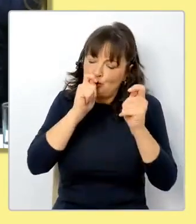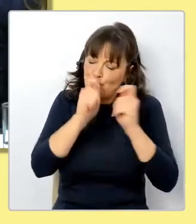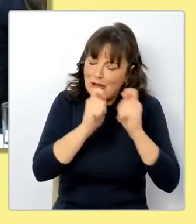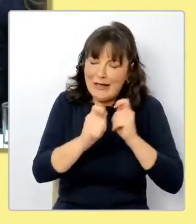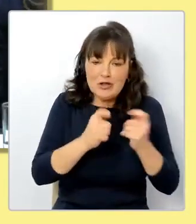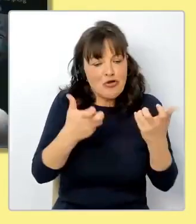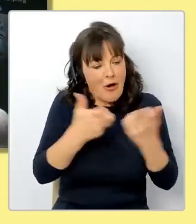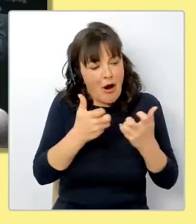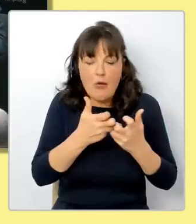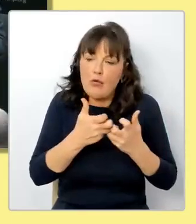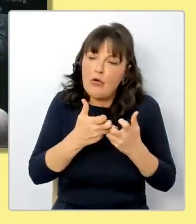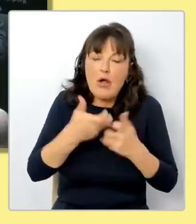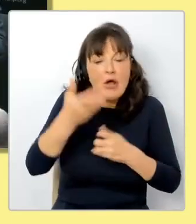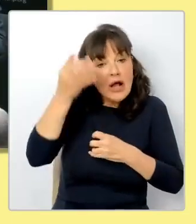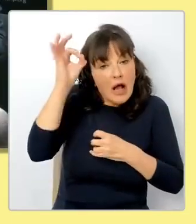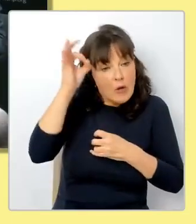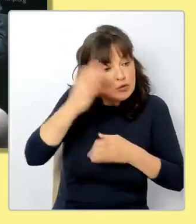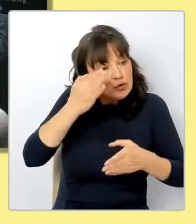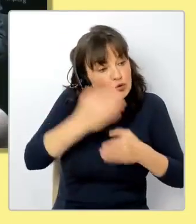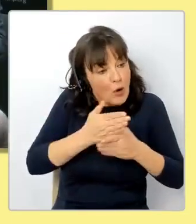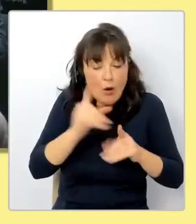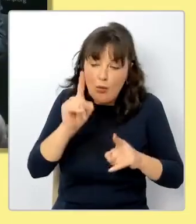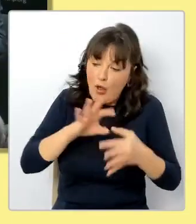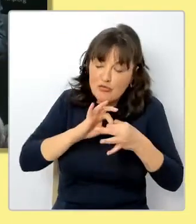critical it is that we do.